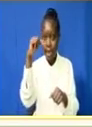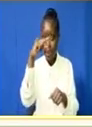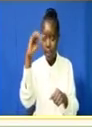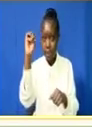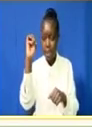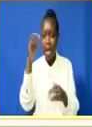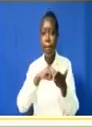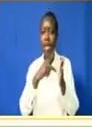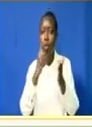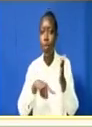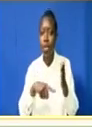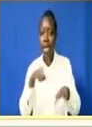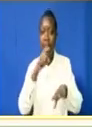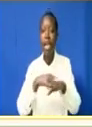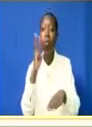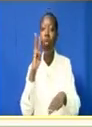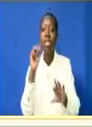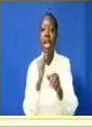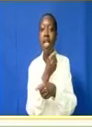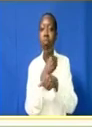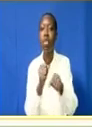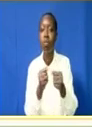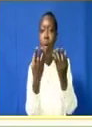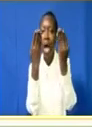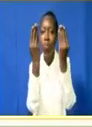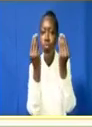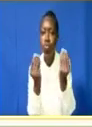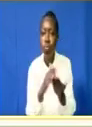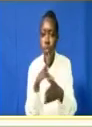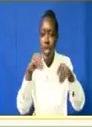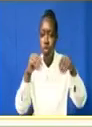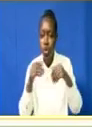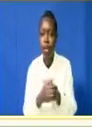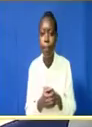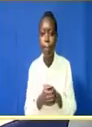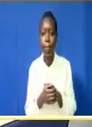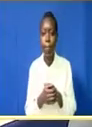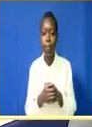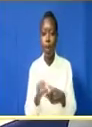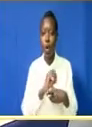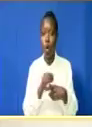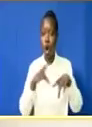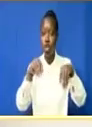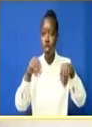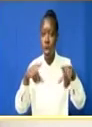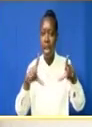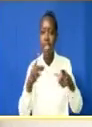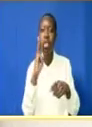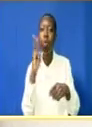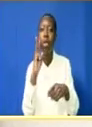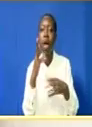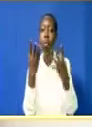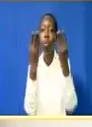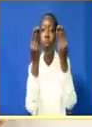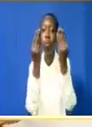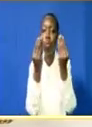soil. Okay. Or we can say it is the ability of soil to allow water to pass through. Through it. Okay. Okay.